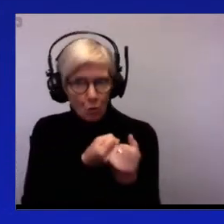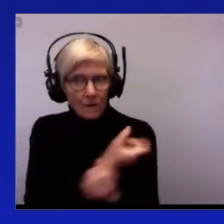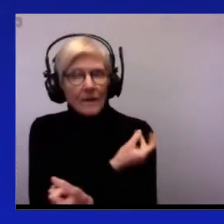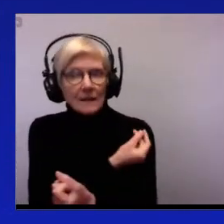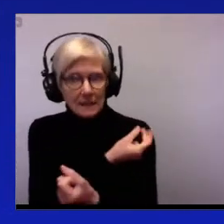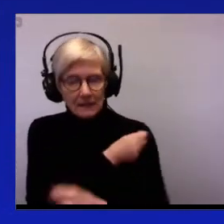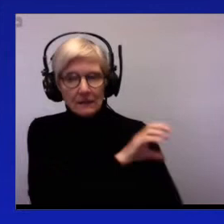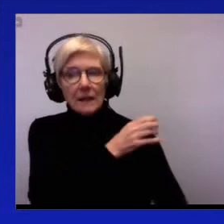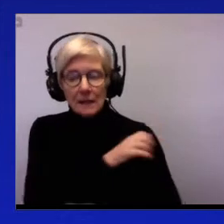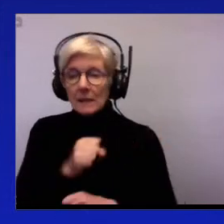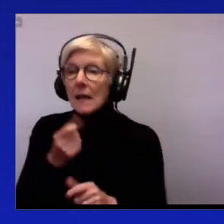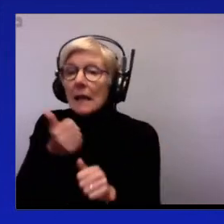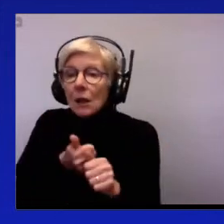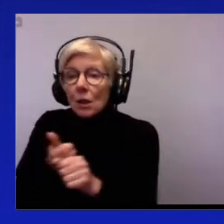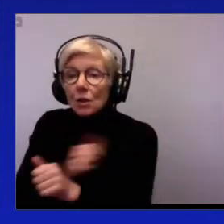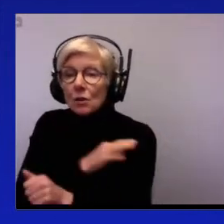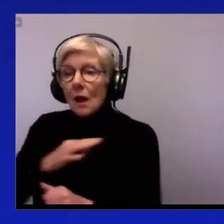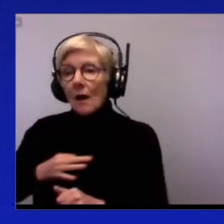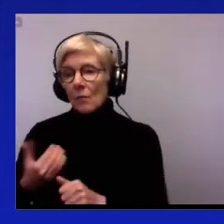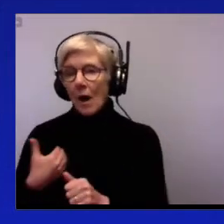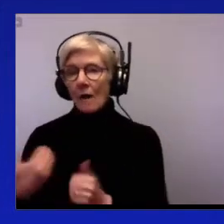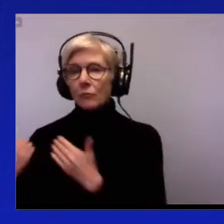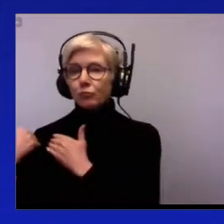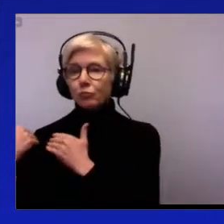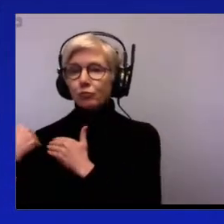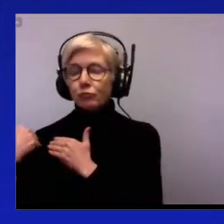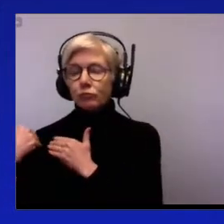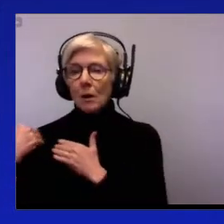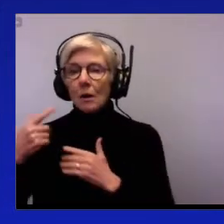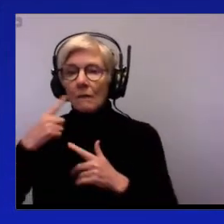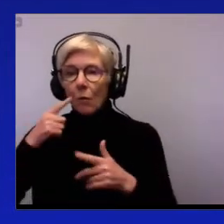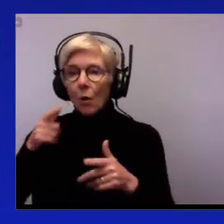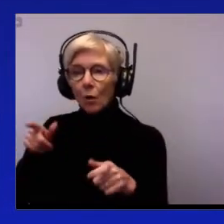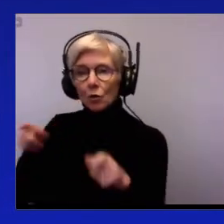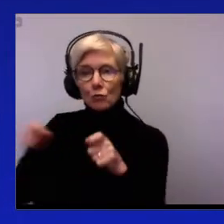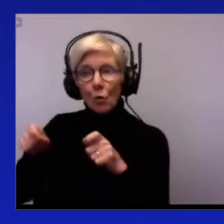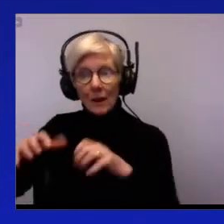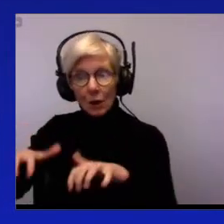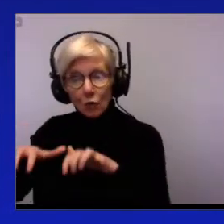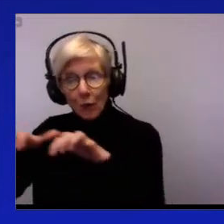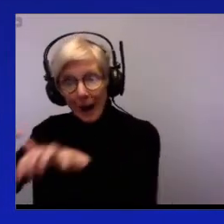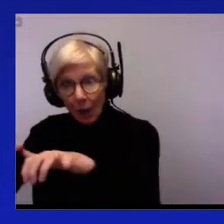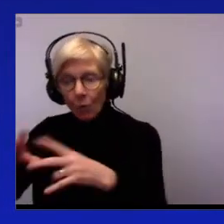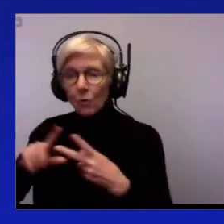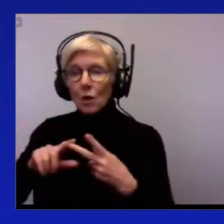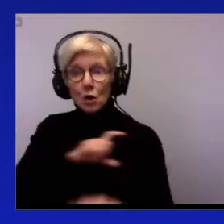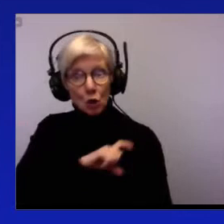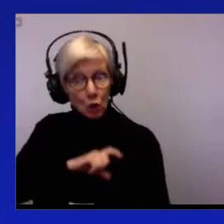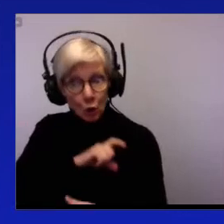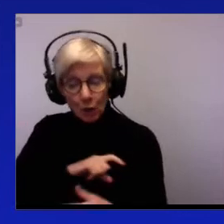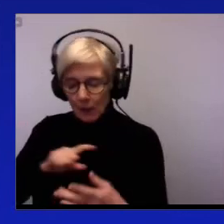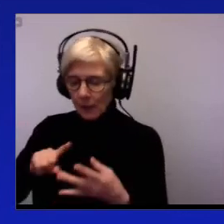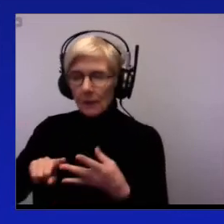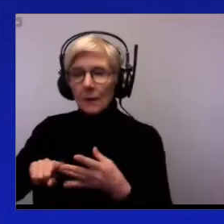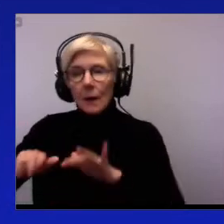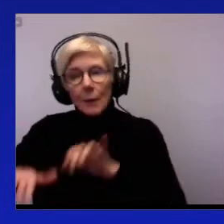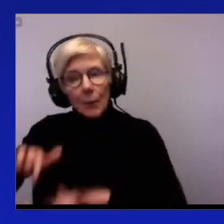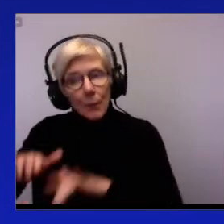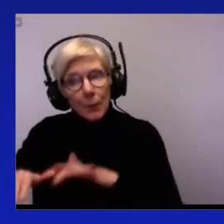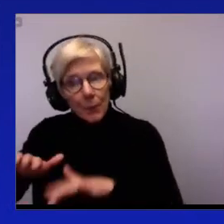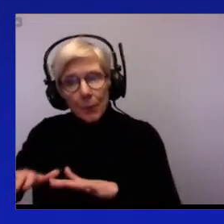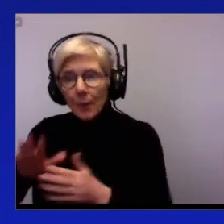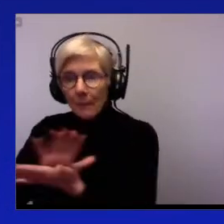have roles for crowd control, security, clerical work that needs to be done.